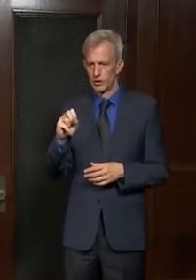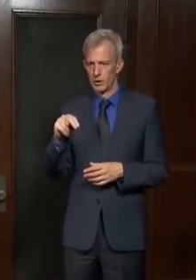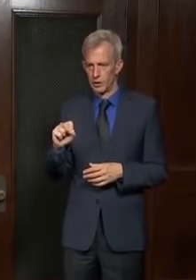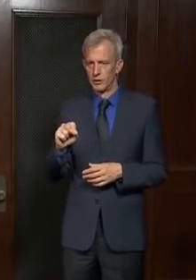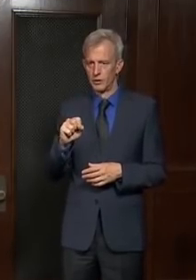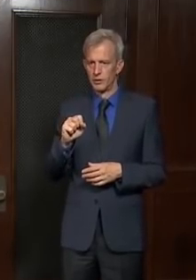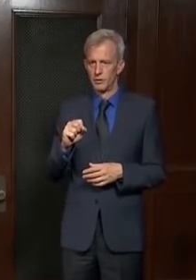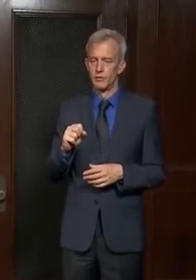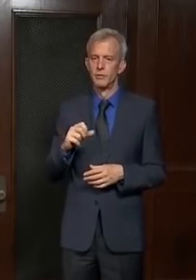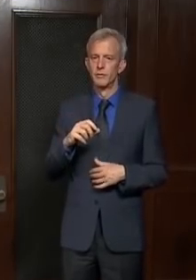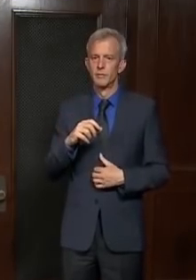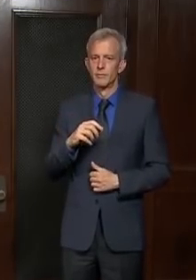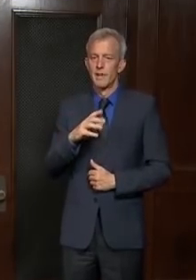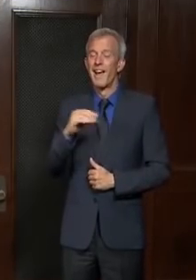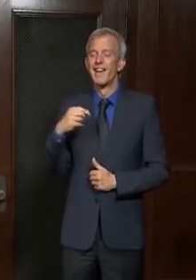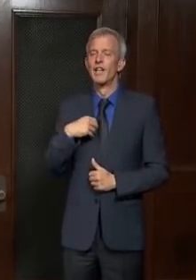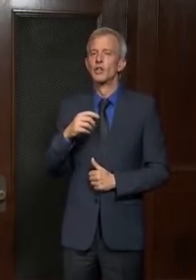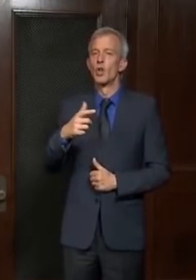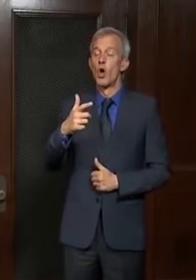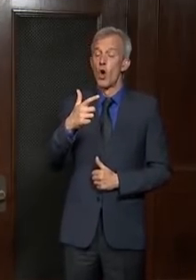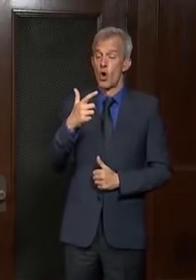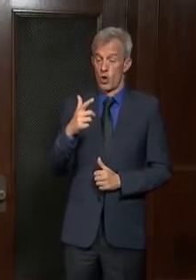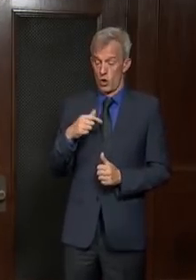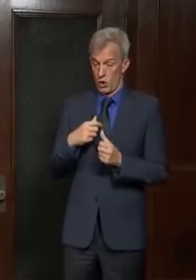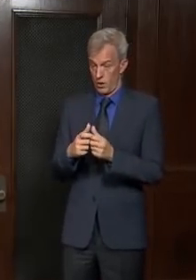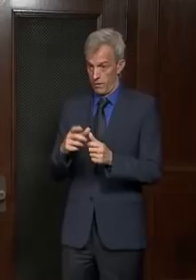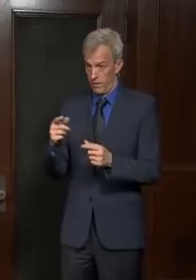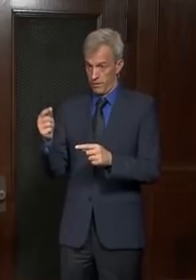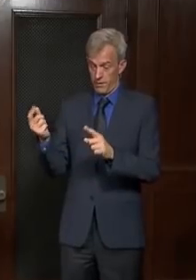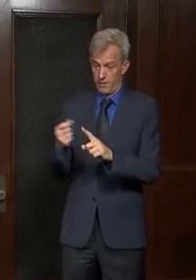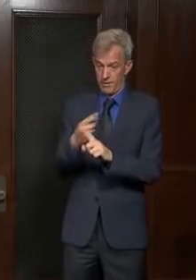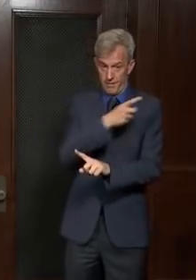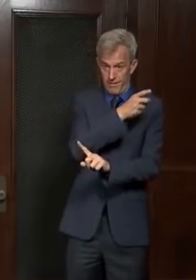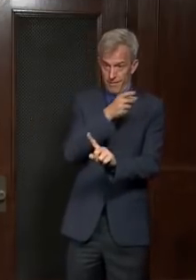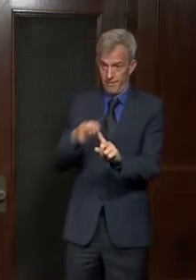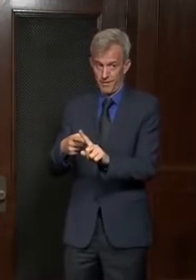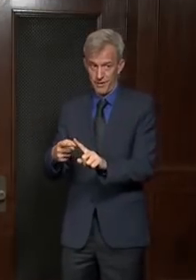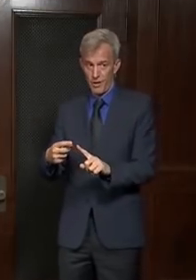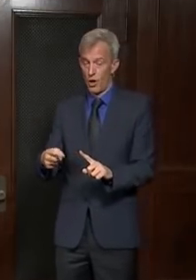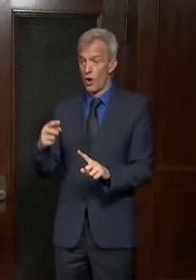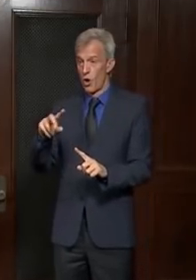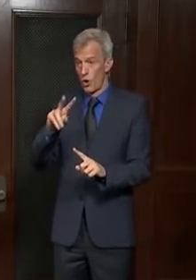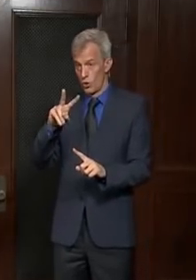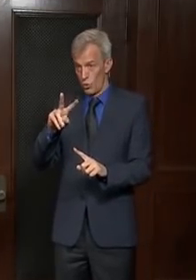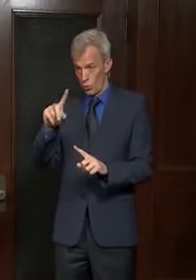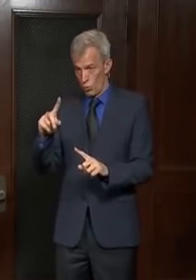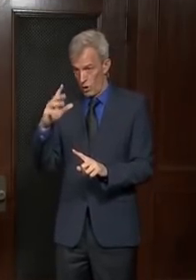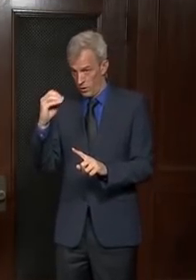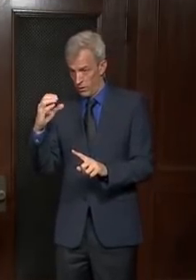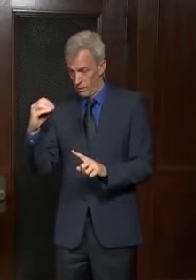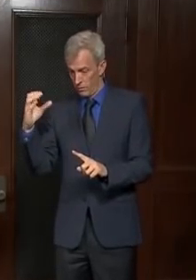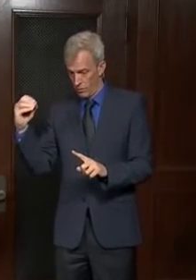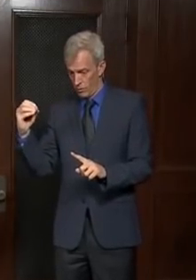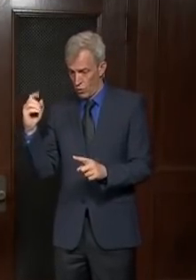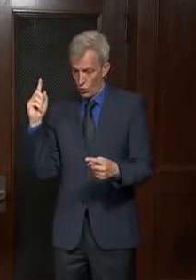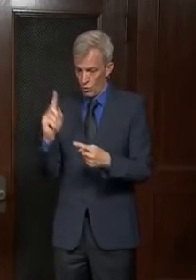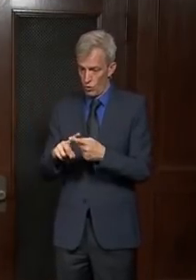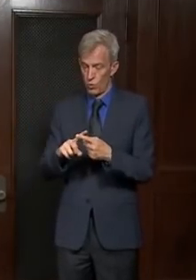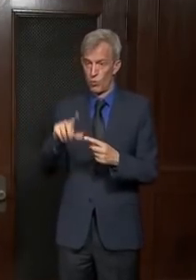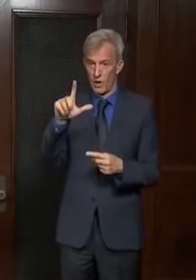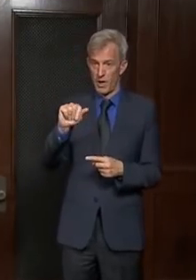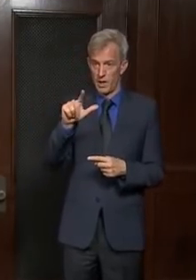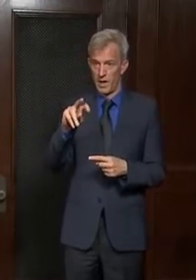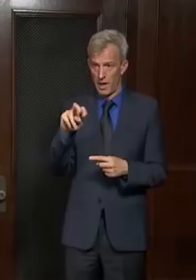it's 21,000 is the number you text. LA Love is the data that you put in that message that you can